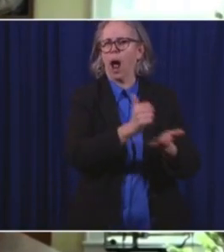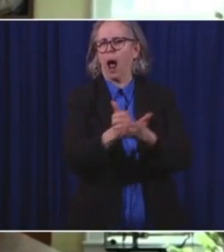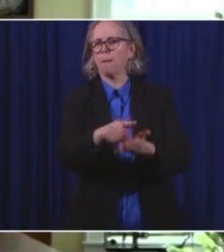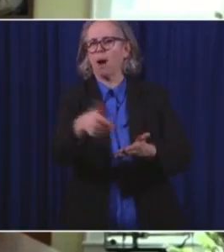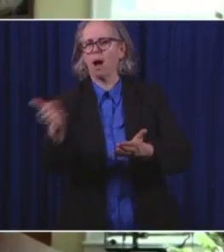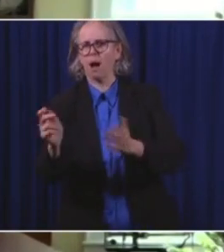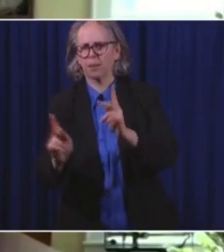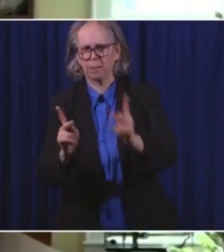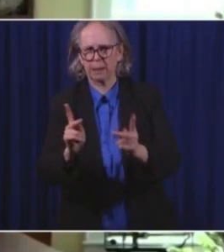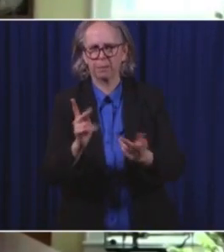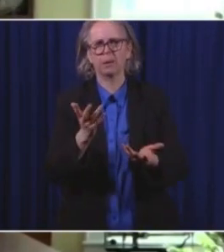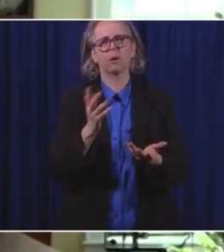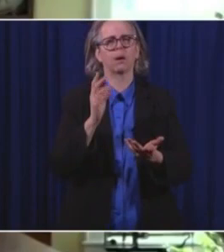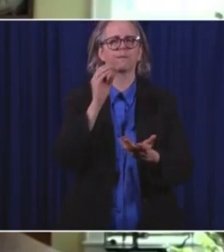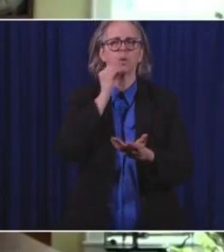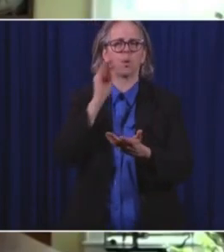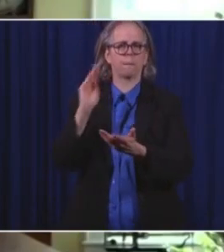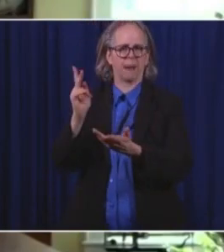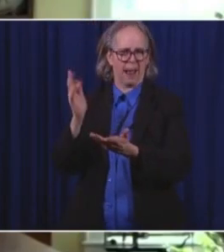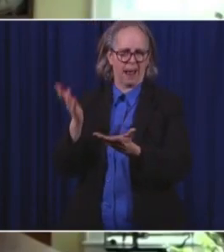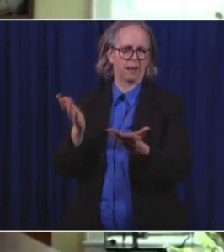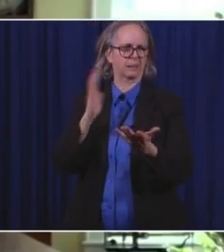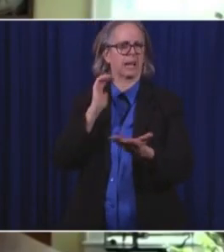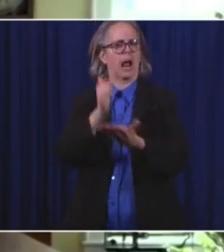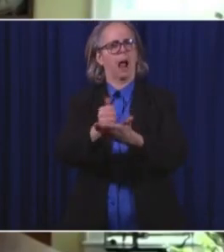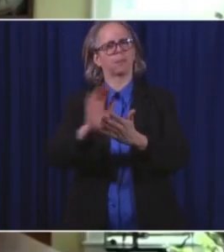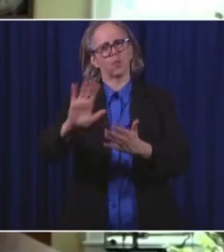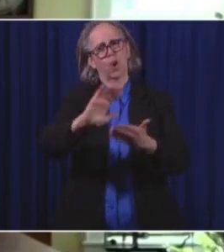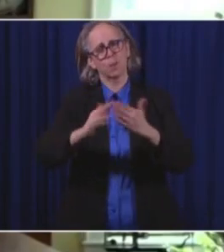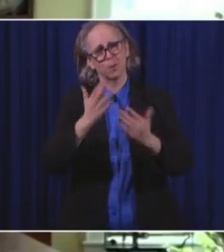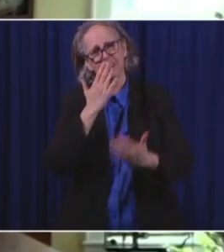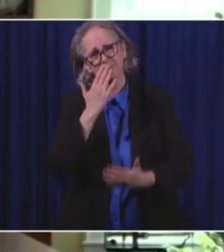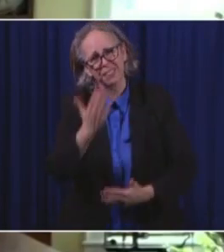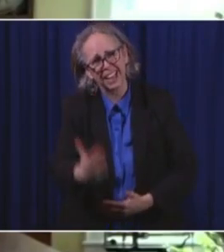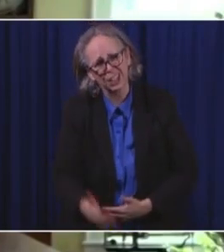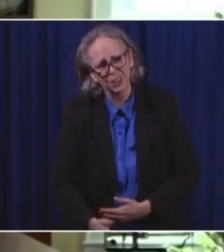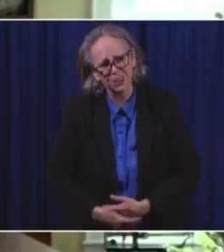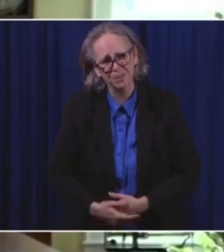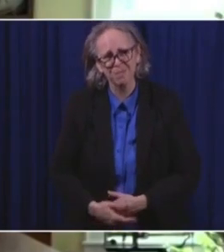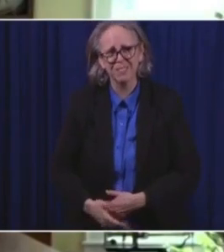the people in your very own community. Thank you. Thank you all very much.